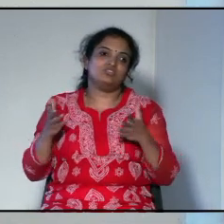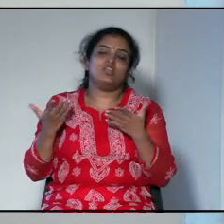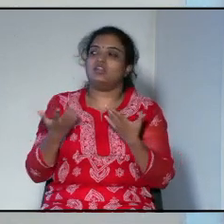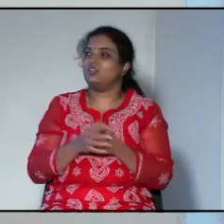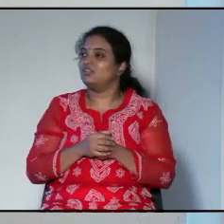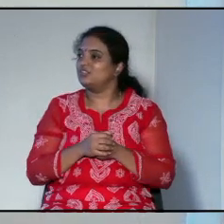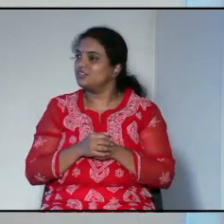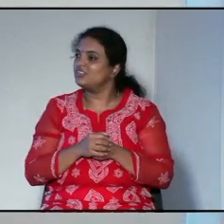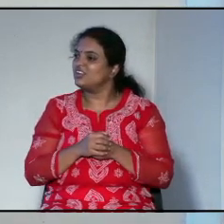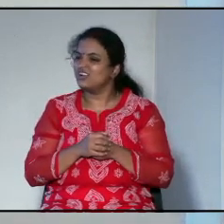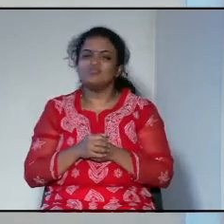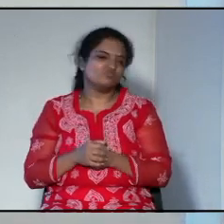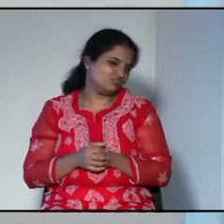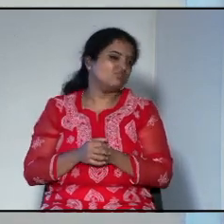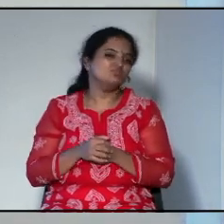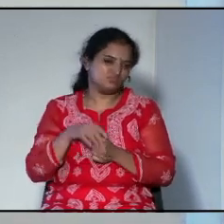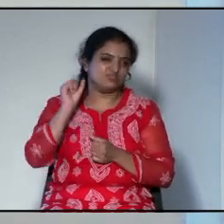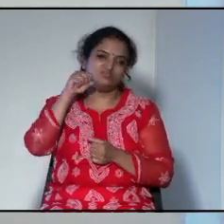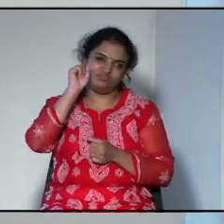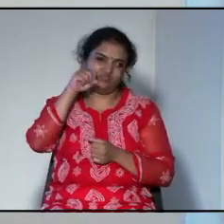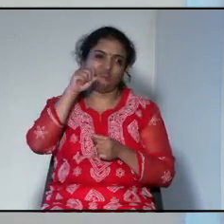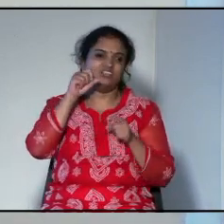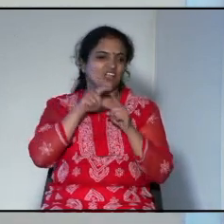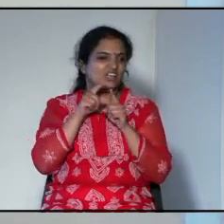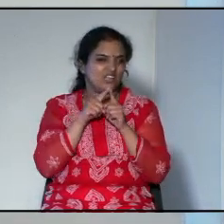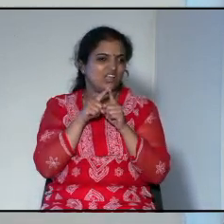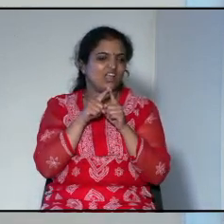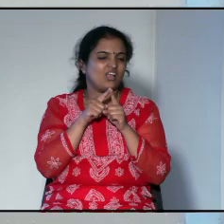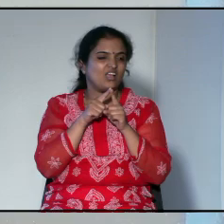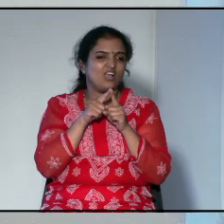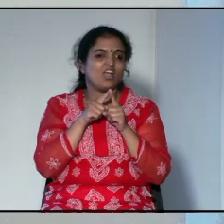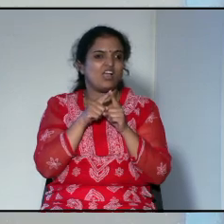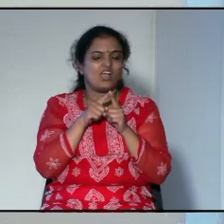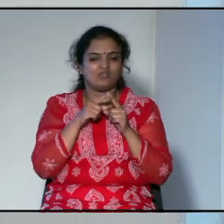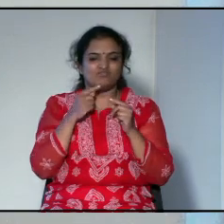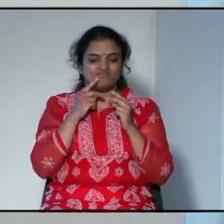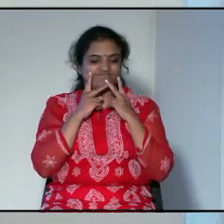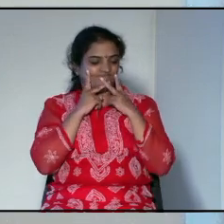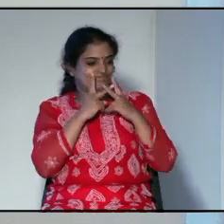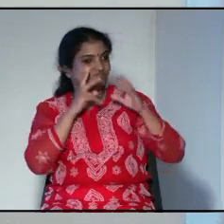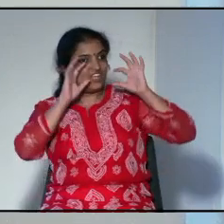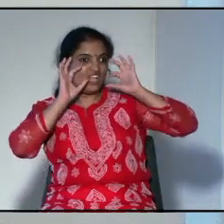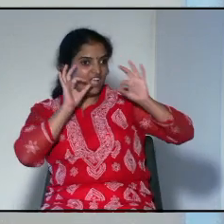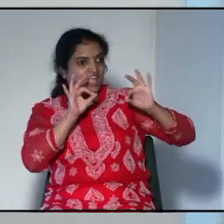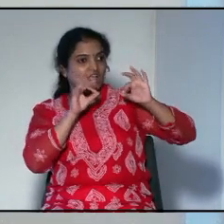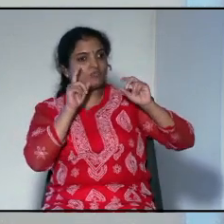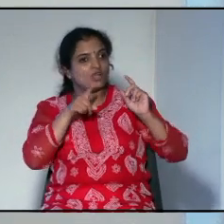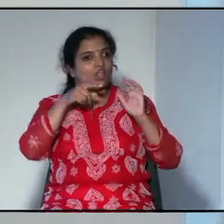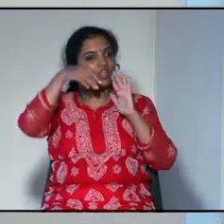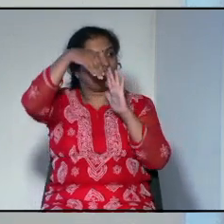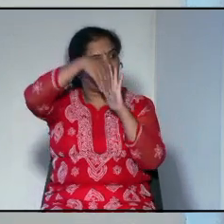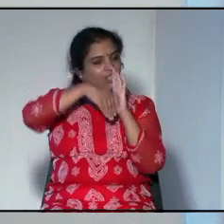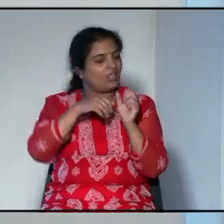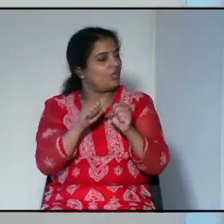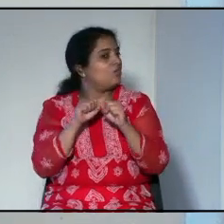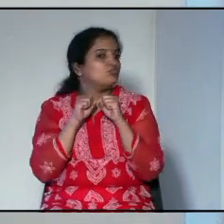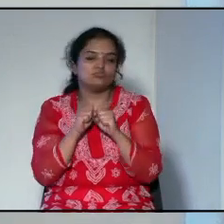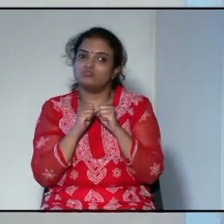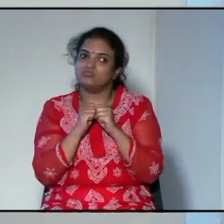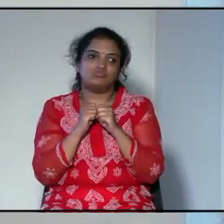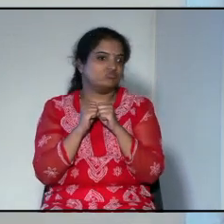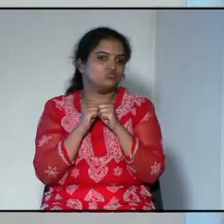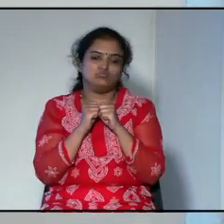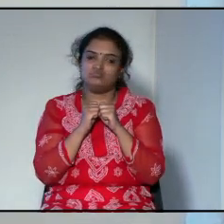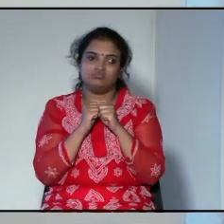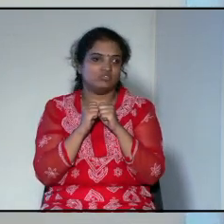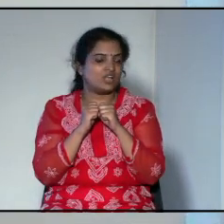so this is as I said, both worldly and unworldly on the same term. So in one sense, she is desperate to